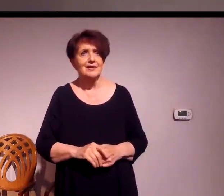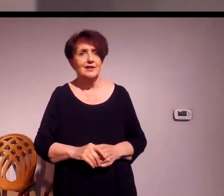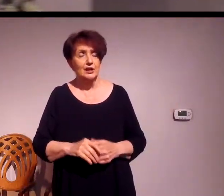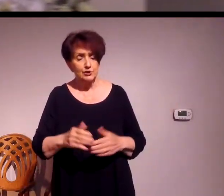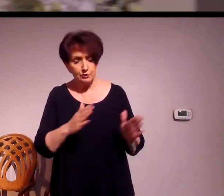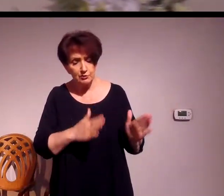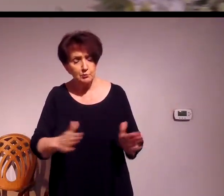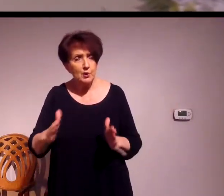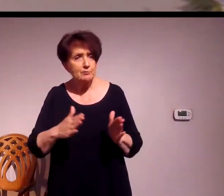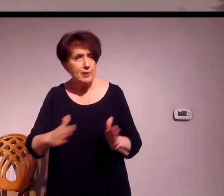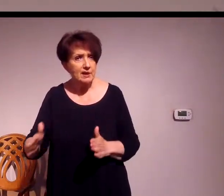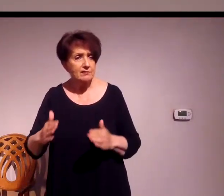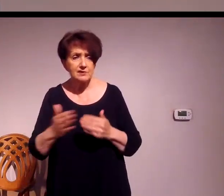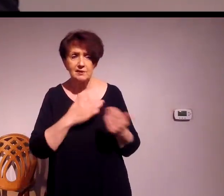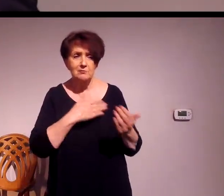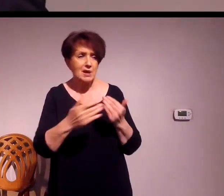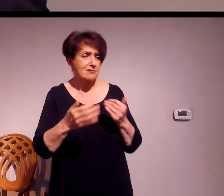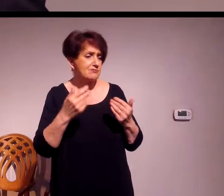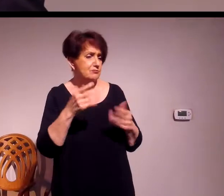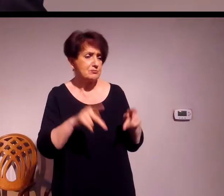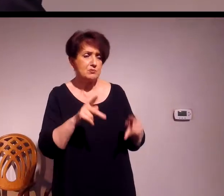It didn't matter if anybody didn't show up.